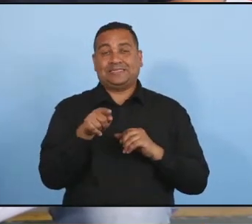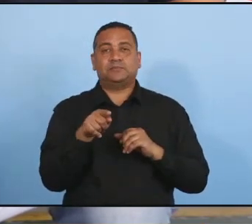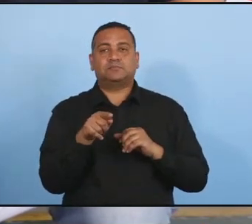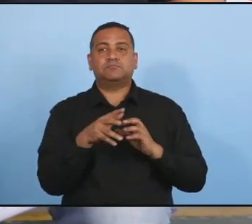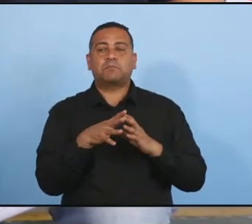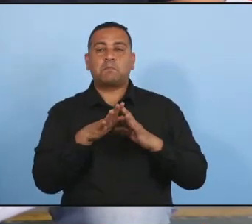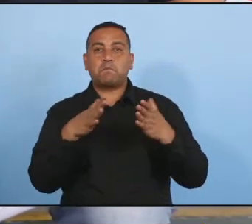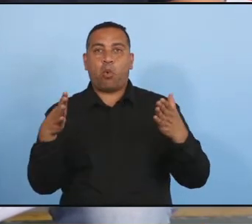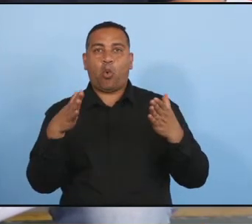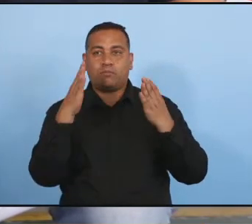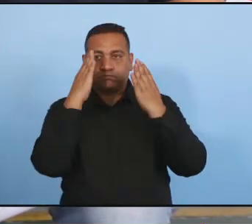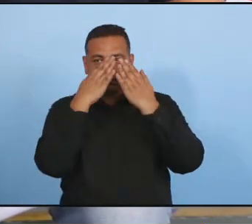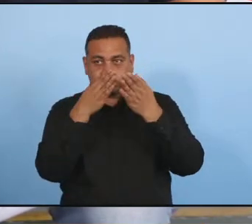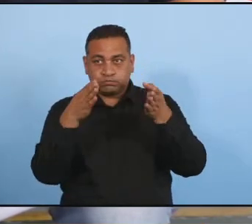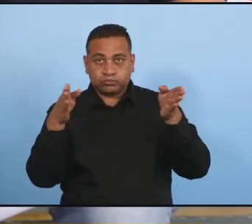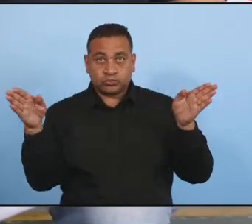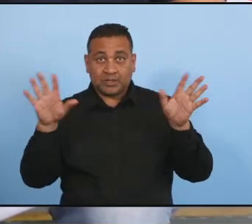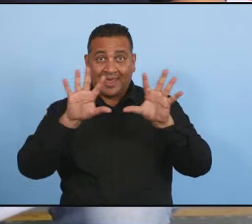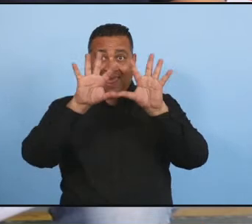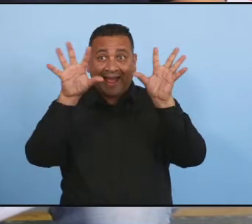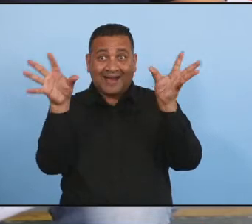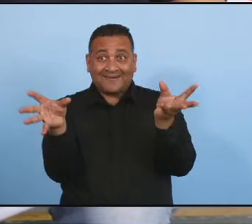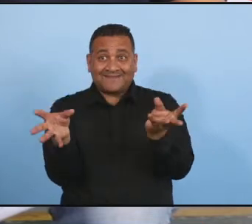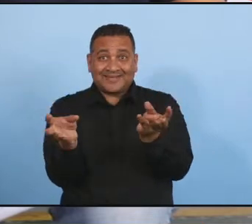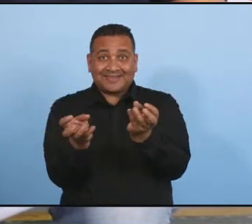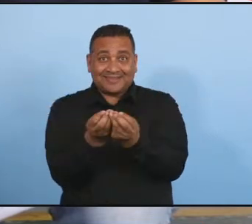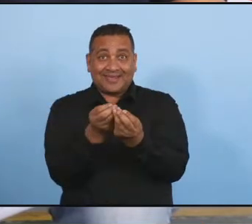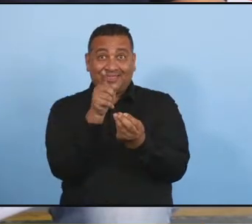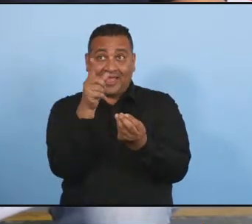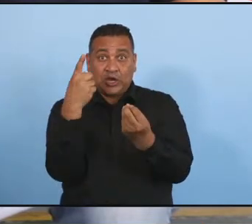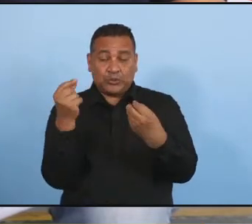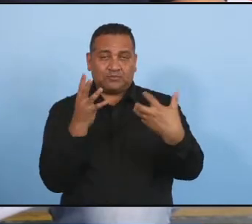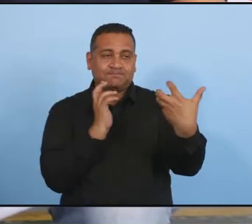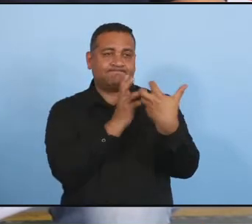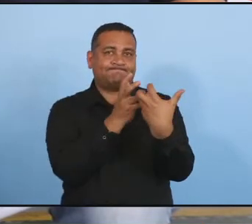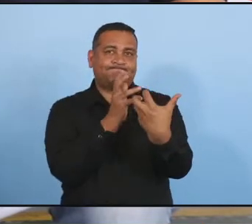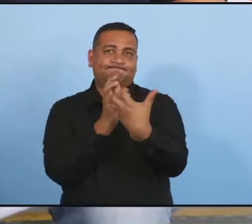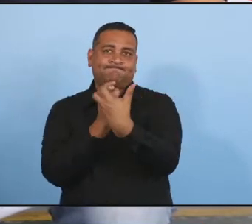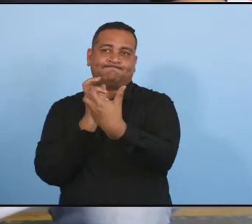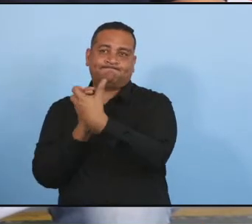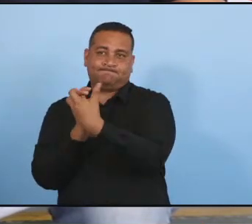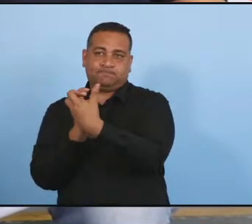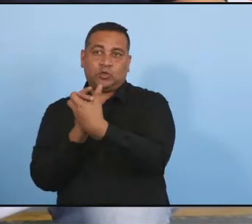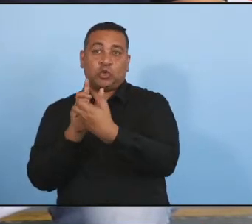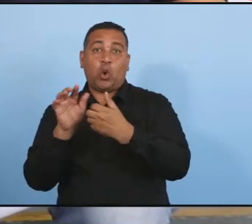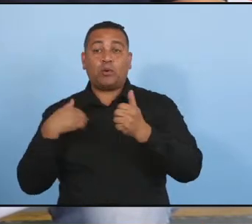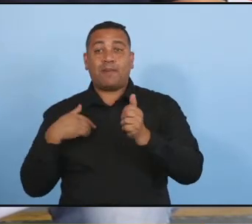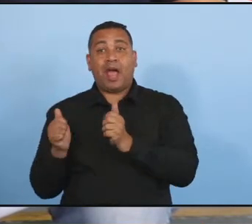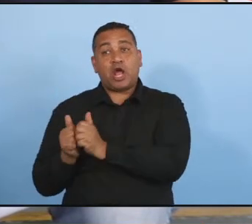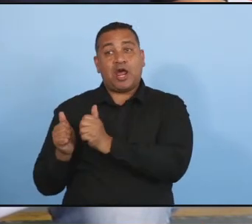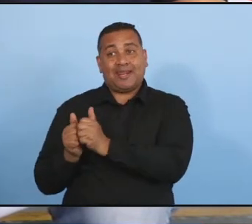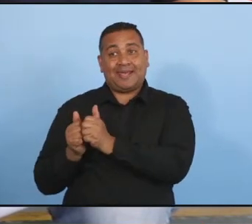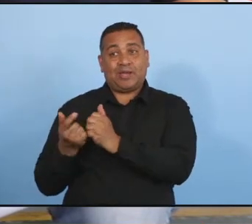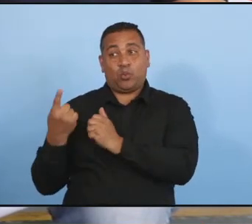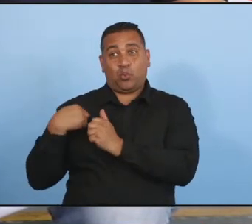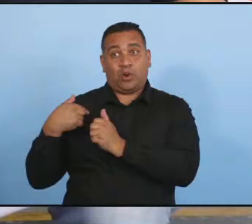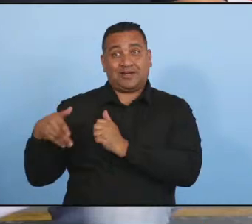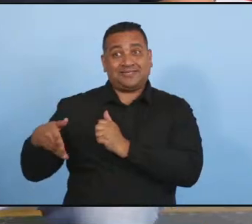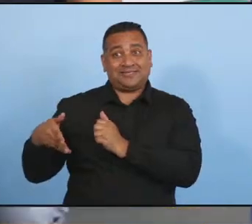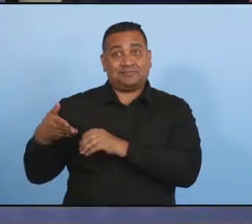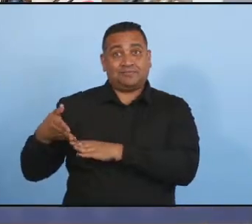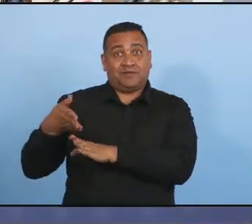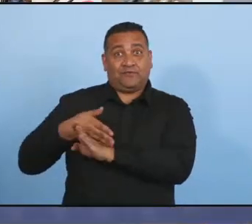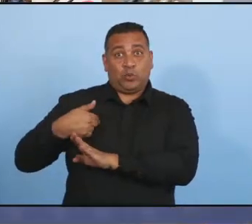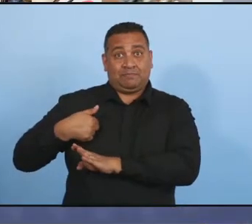on, everything is interlinked. Yeah. So if we can take my colleague that just spoke before me now, we look at the CNC